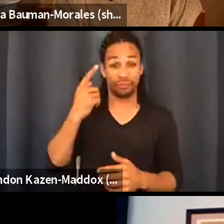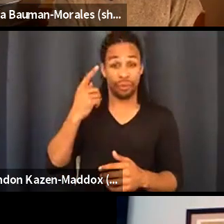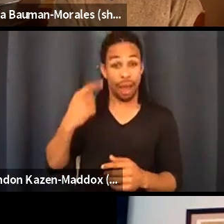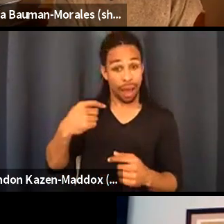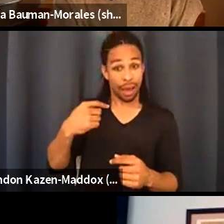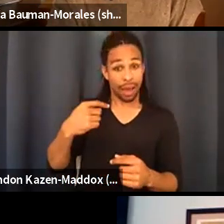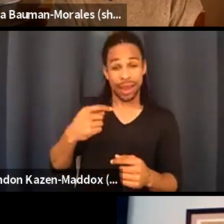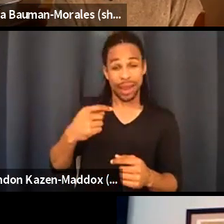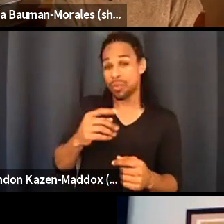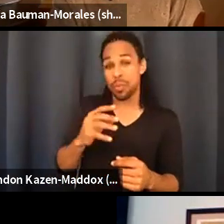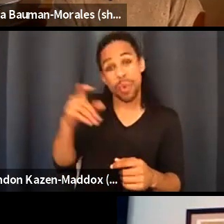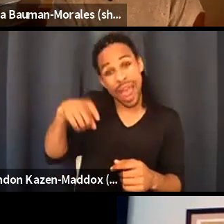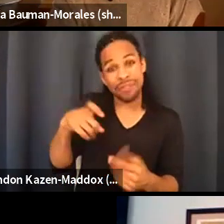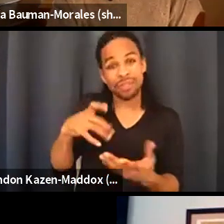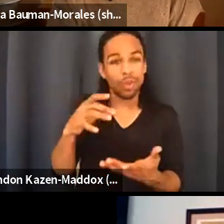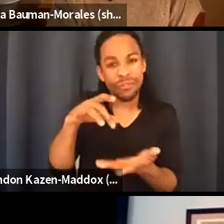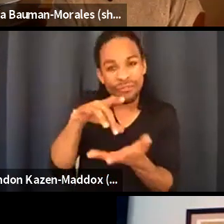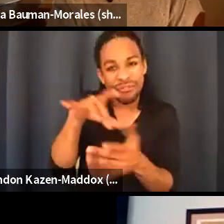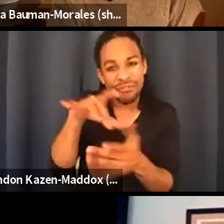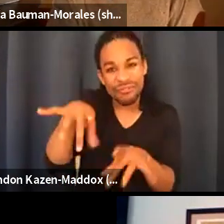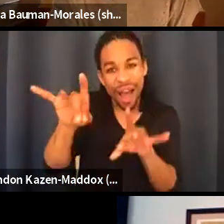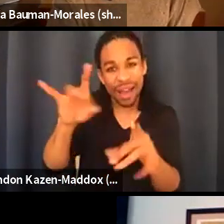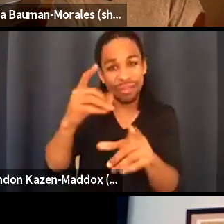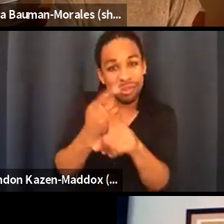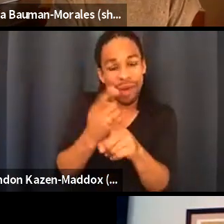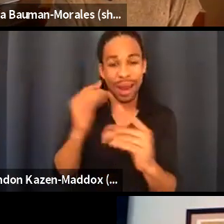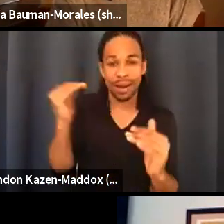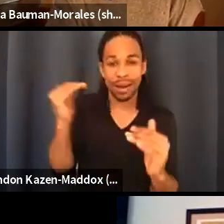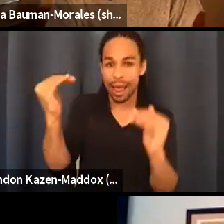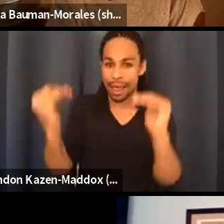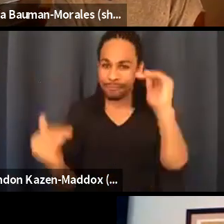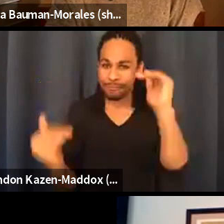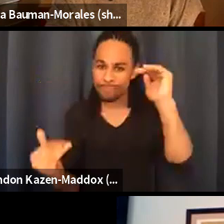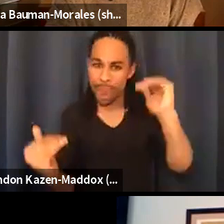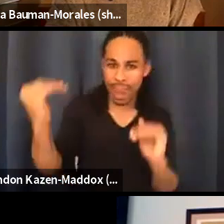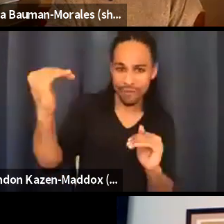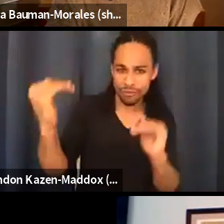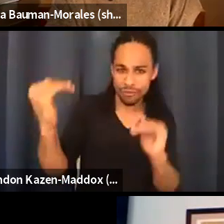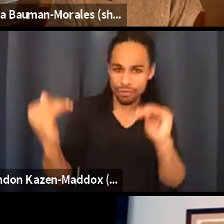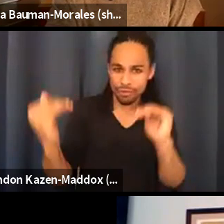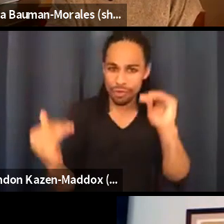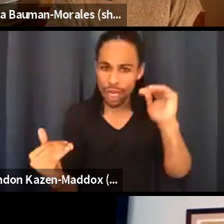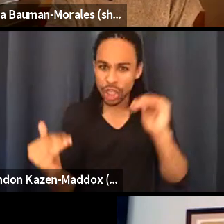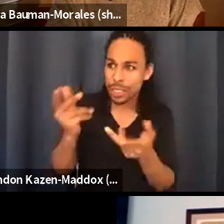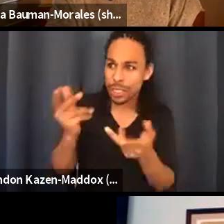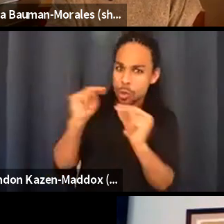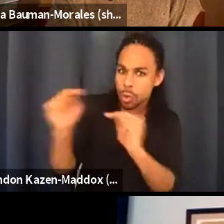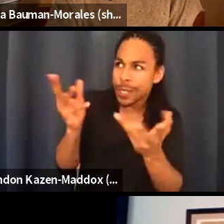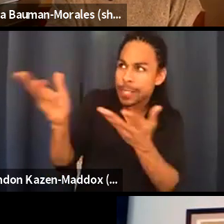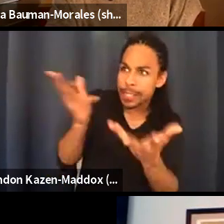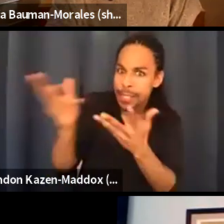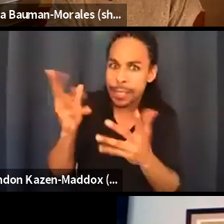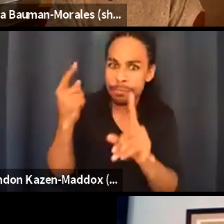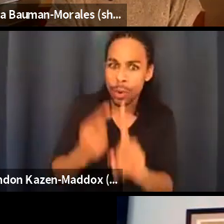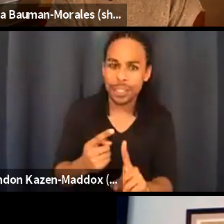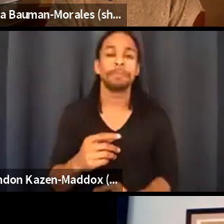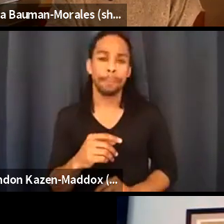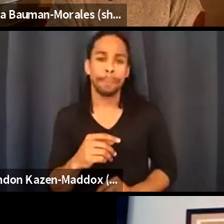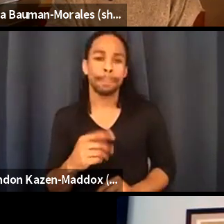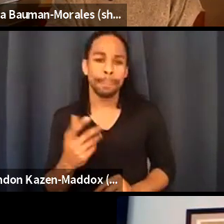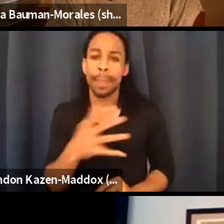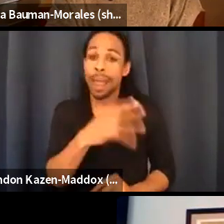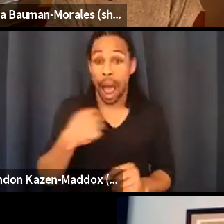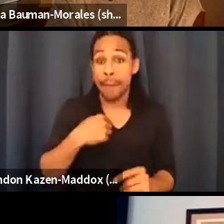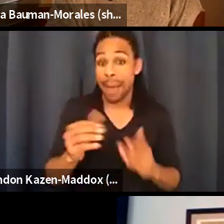And in the groundwater arts facilitator hat part of my work, what we're trying to actually build as part of